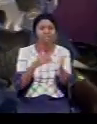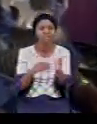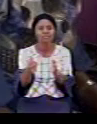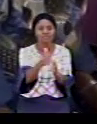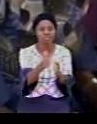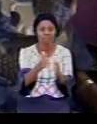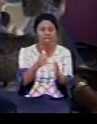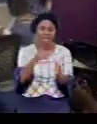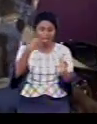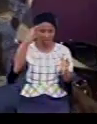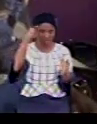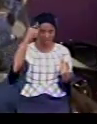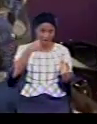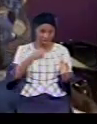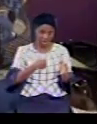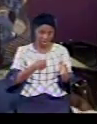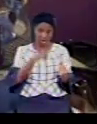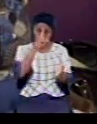again?